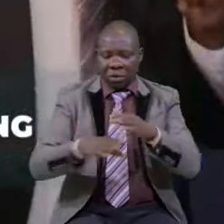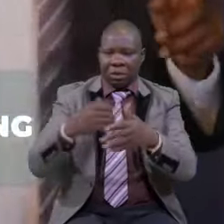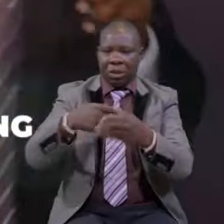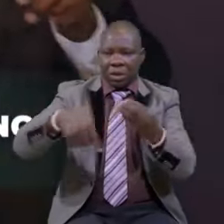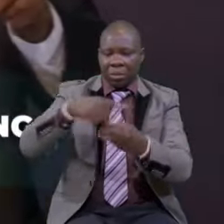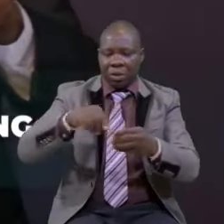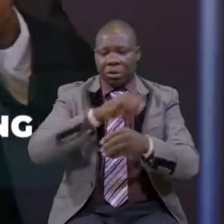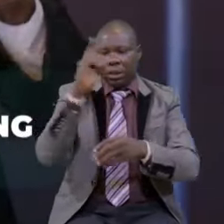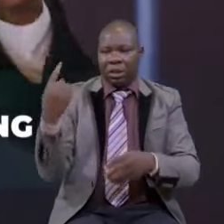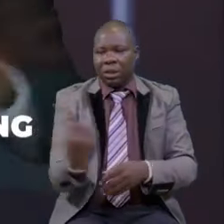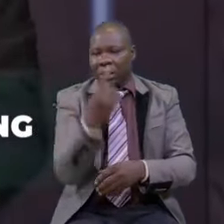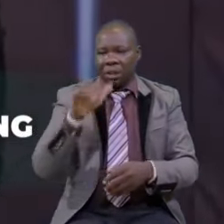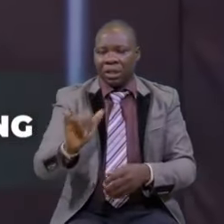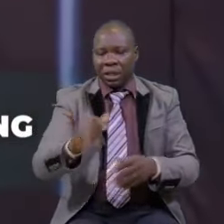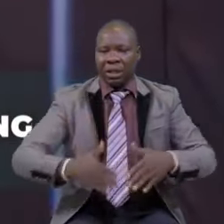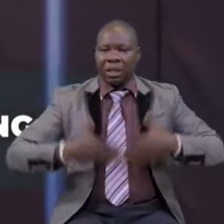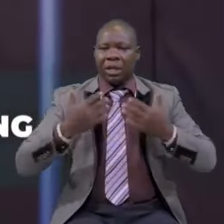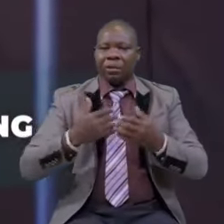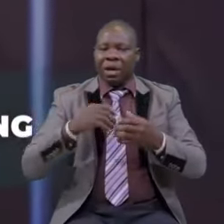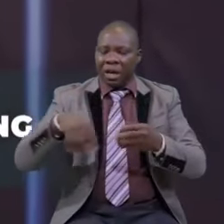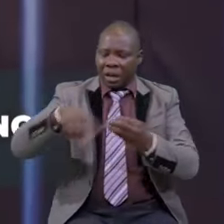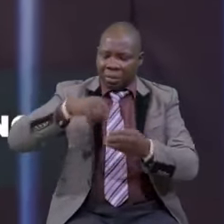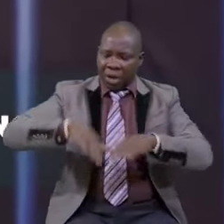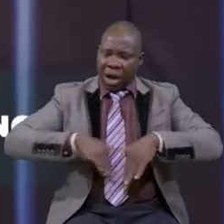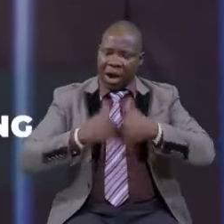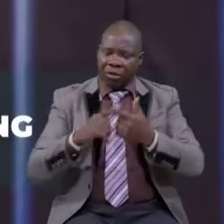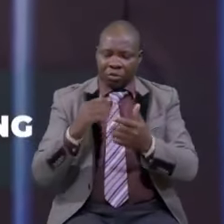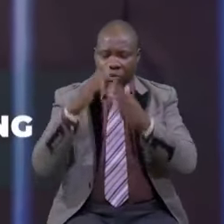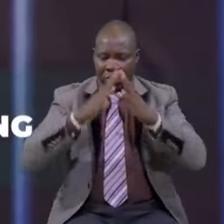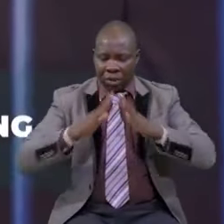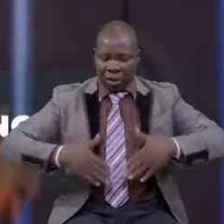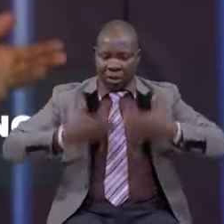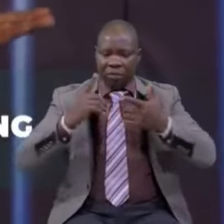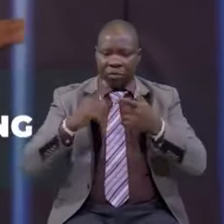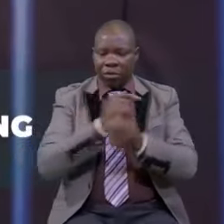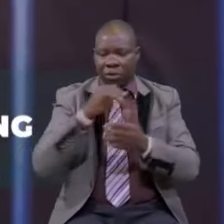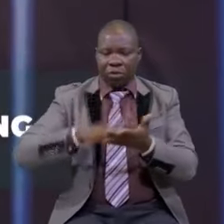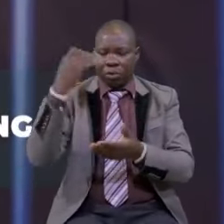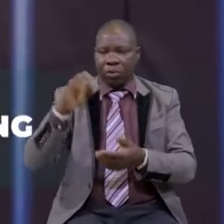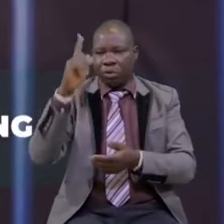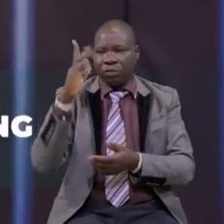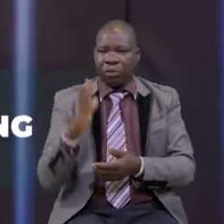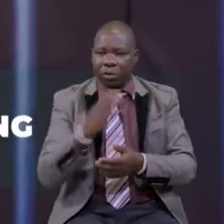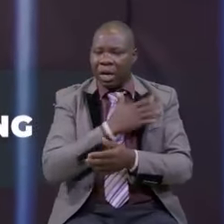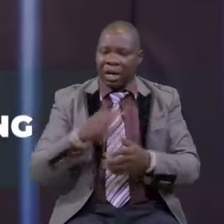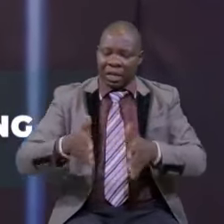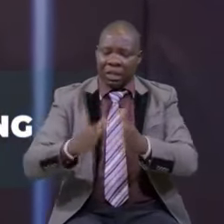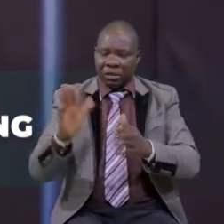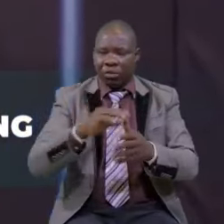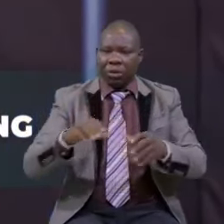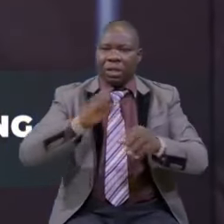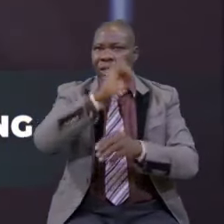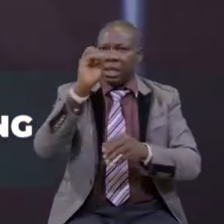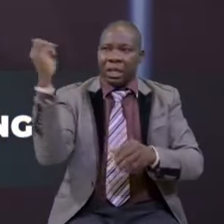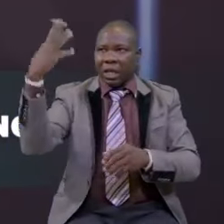basic about how to live to the glory of God. And let your light so shine before men that they may see your